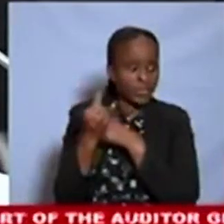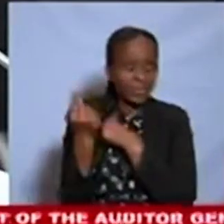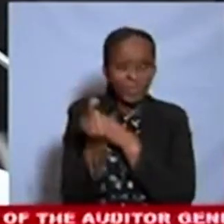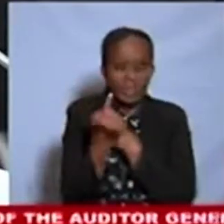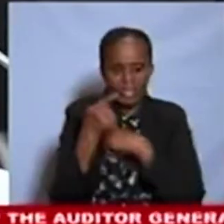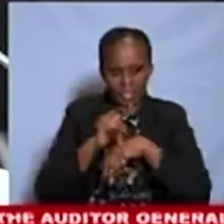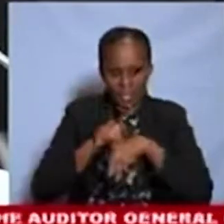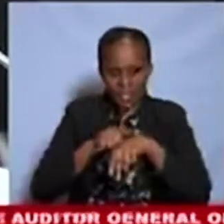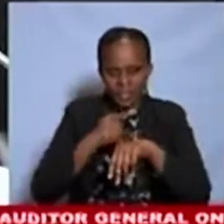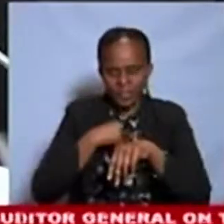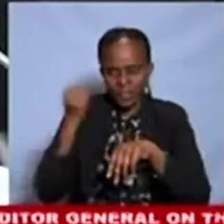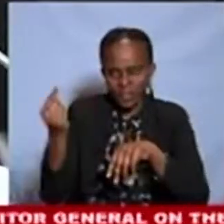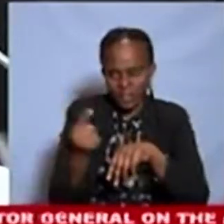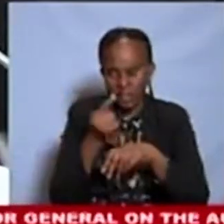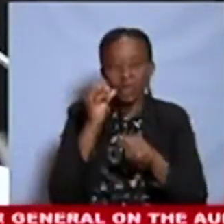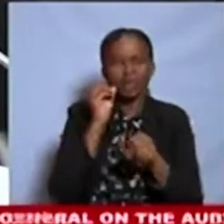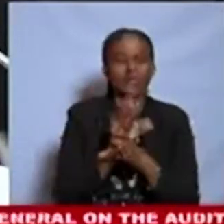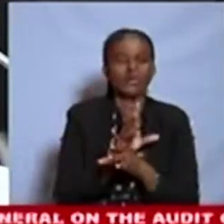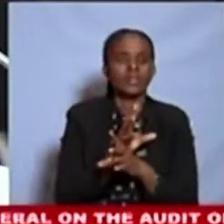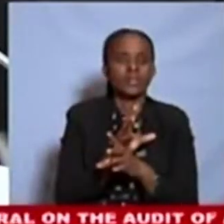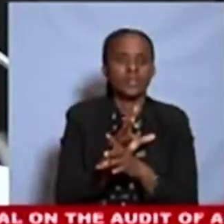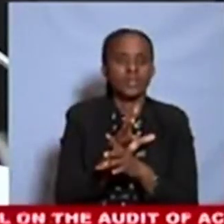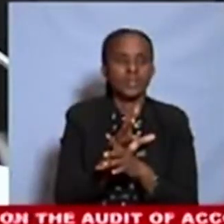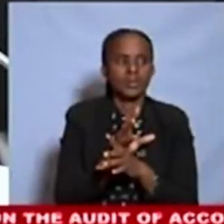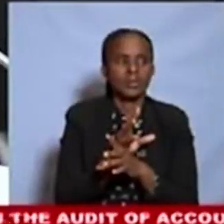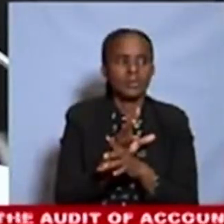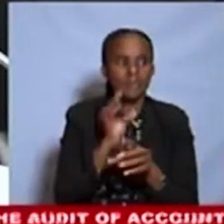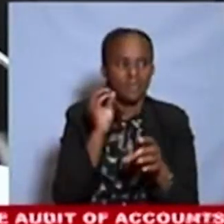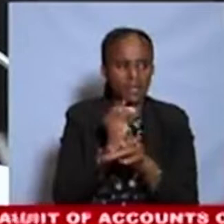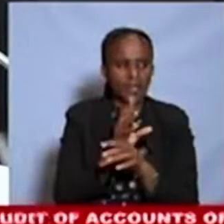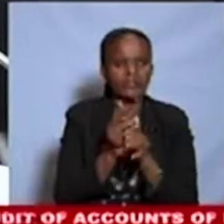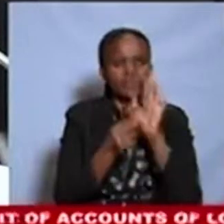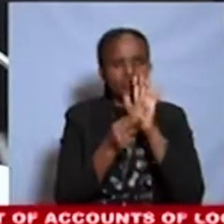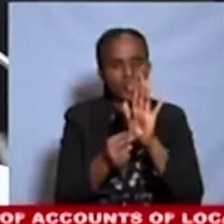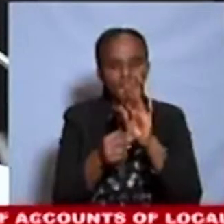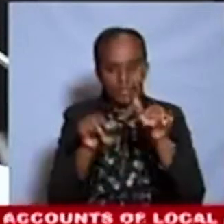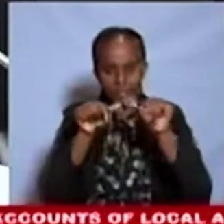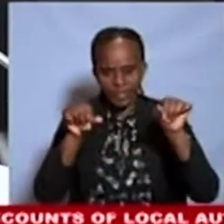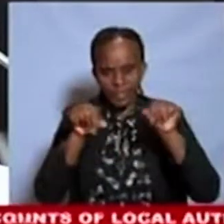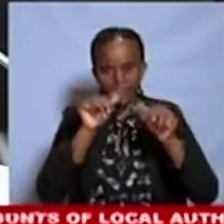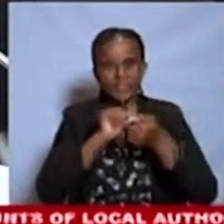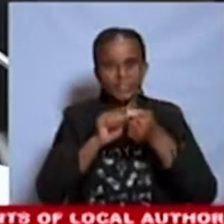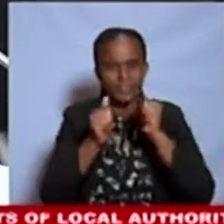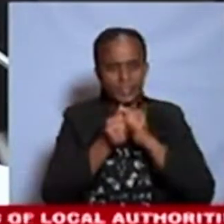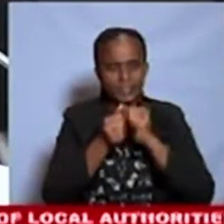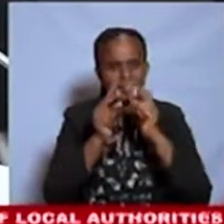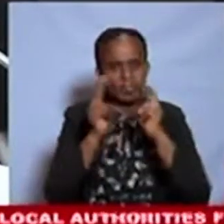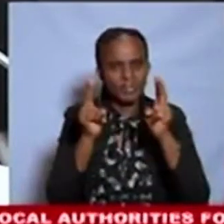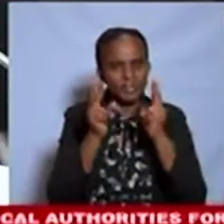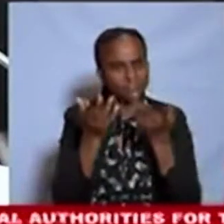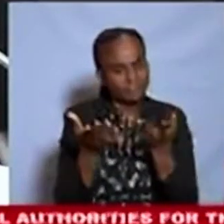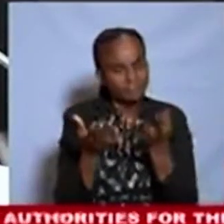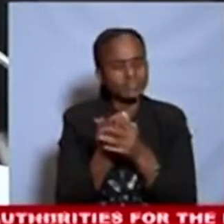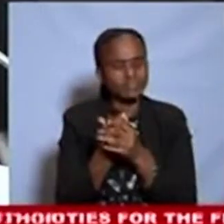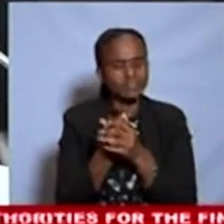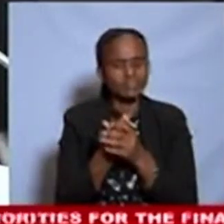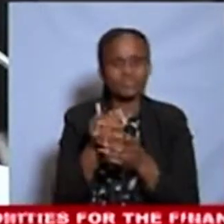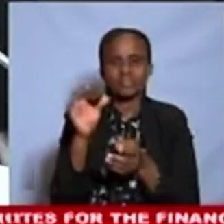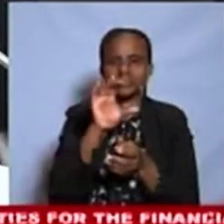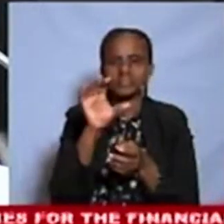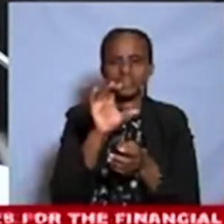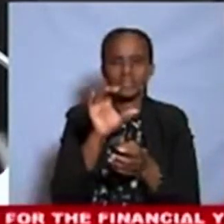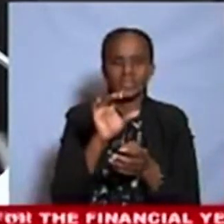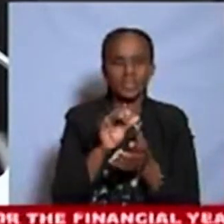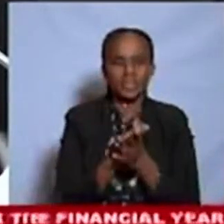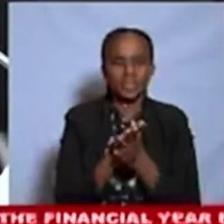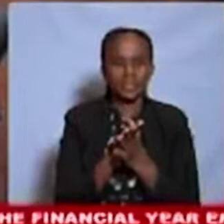time I was coming in, it was already in it already appeared as an audit query. So, CSC, you are